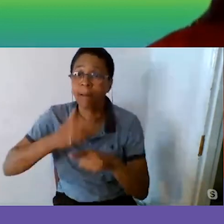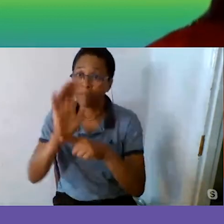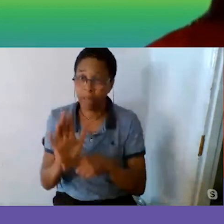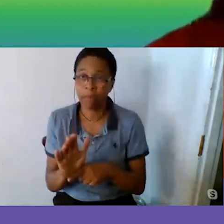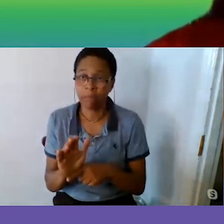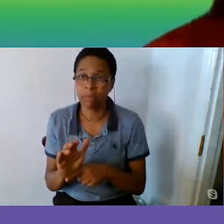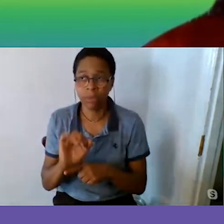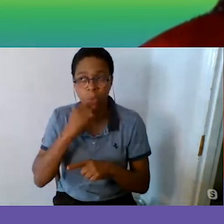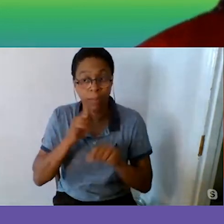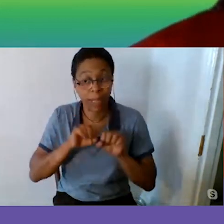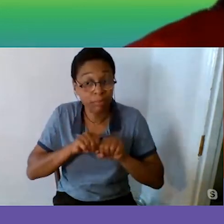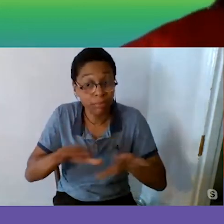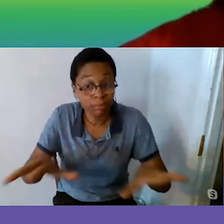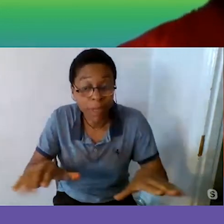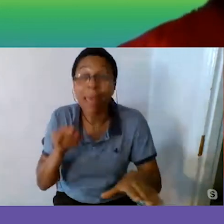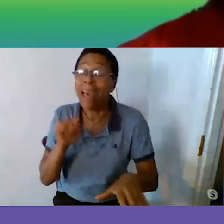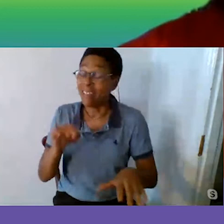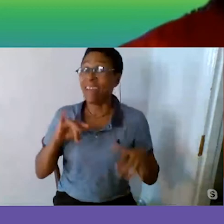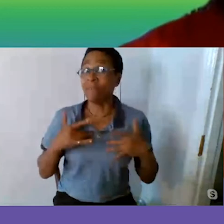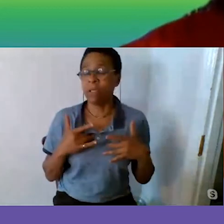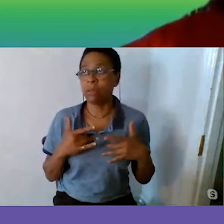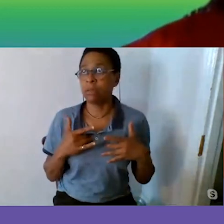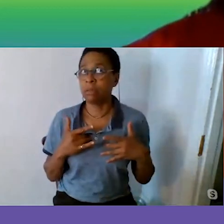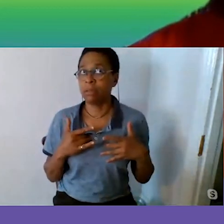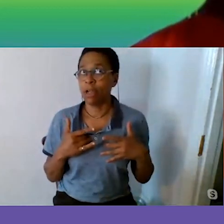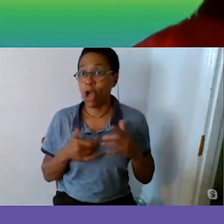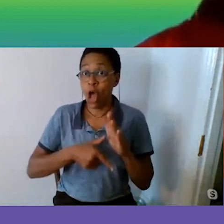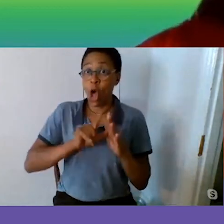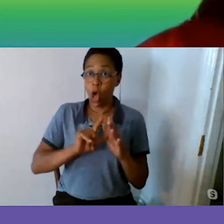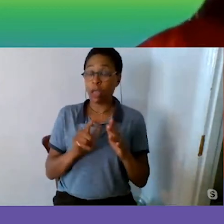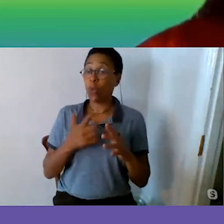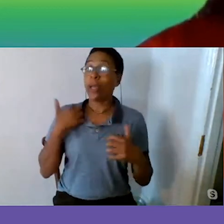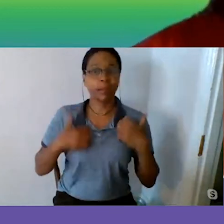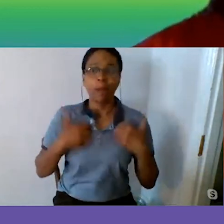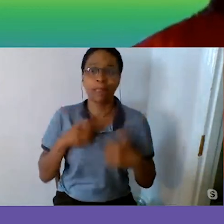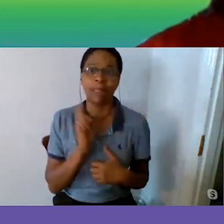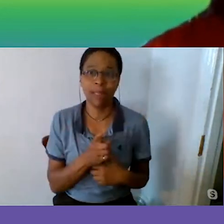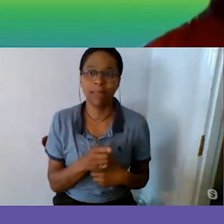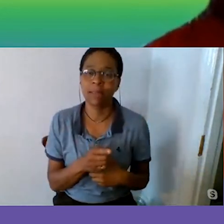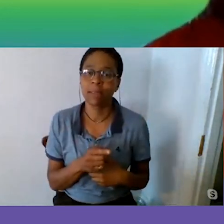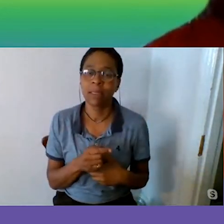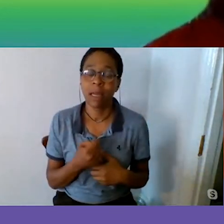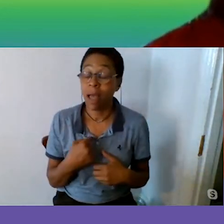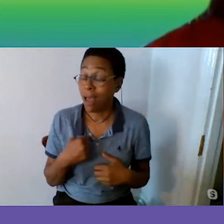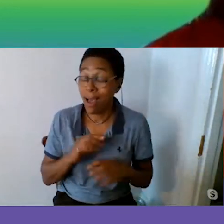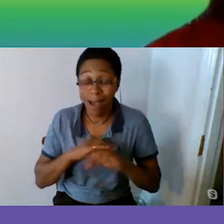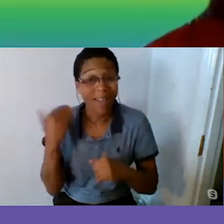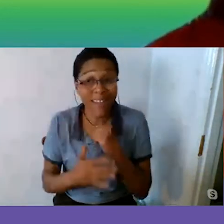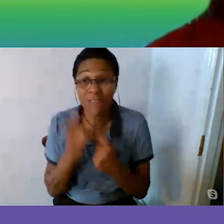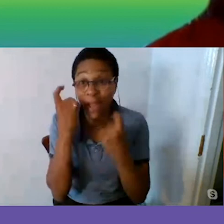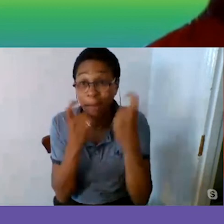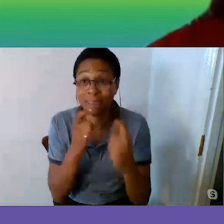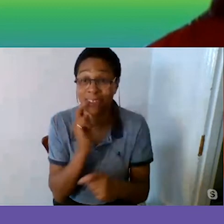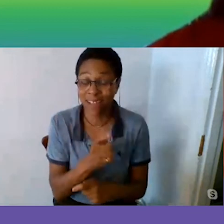which so early in the platform's lifetime is super exciting. Like, I did not imagine that happening. So that's I've got a lot